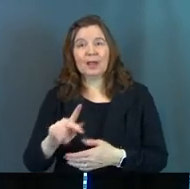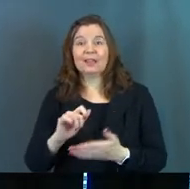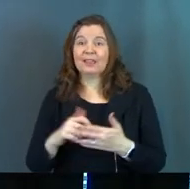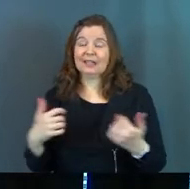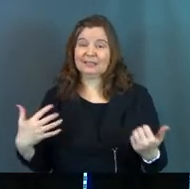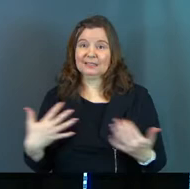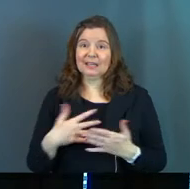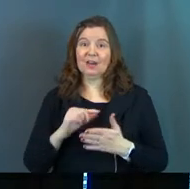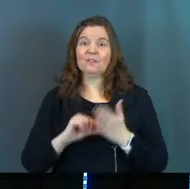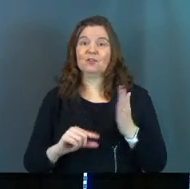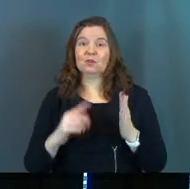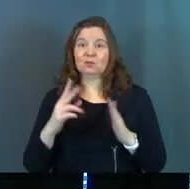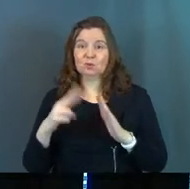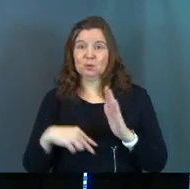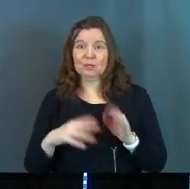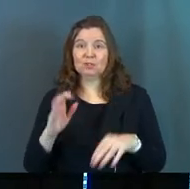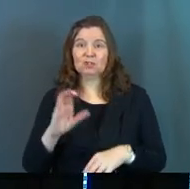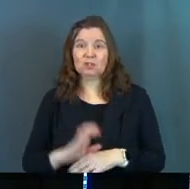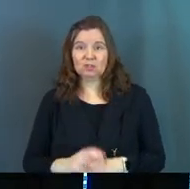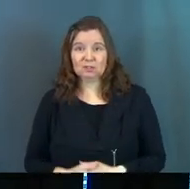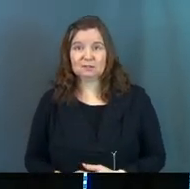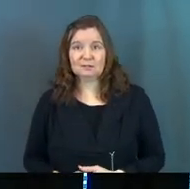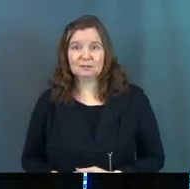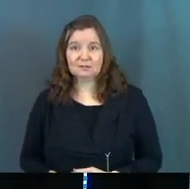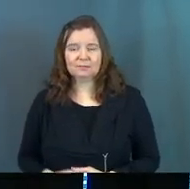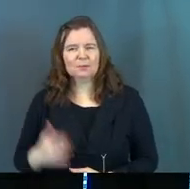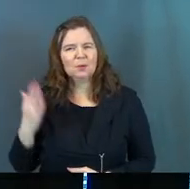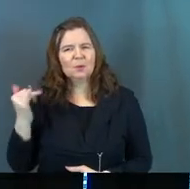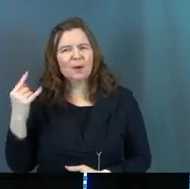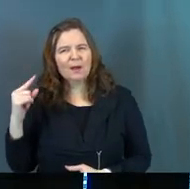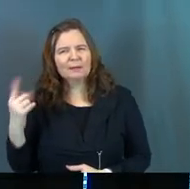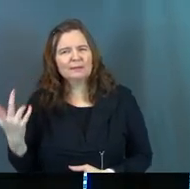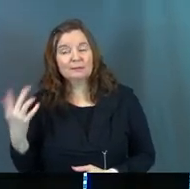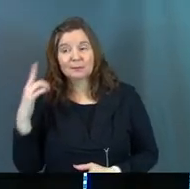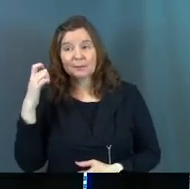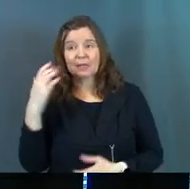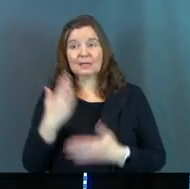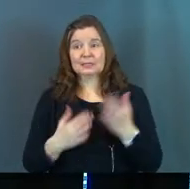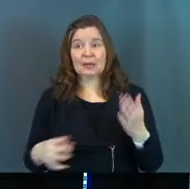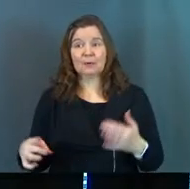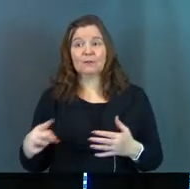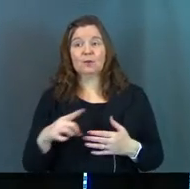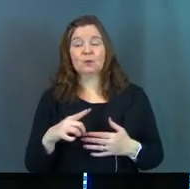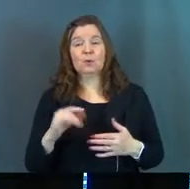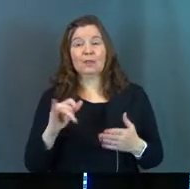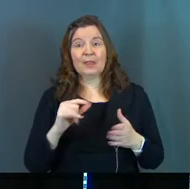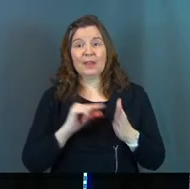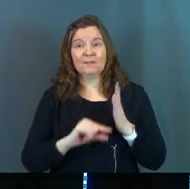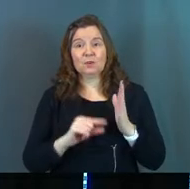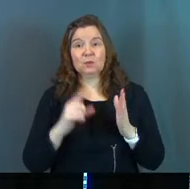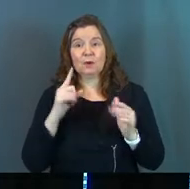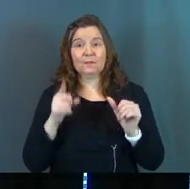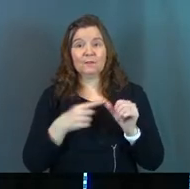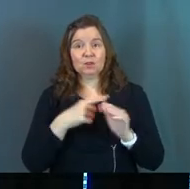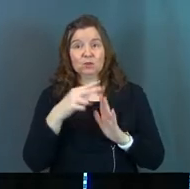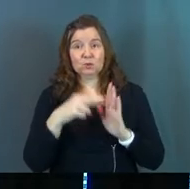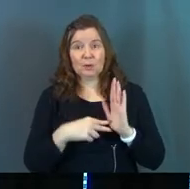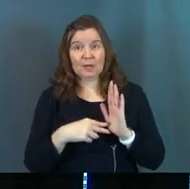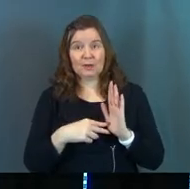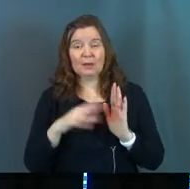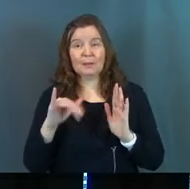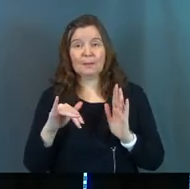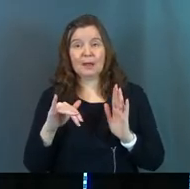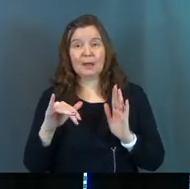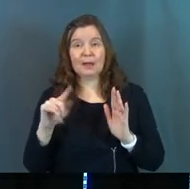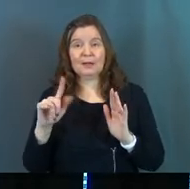That's a scary verse to read in church. Why? Because some of you, that verse was first read to you